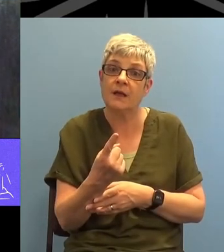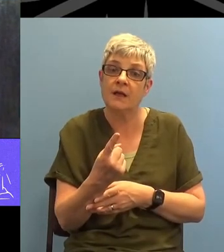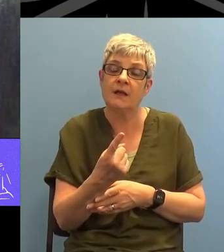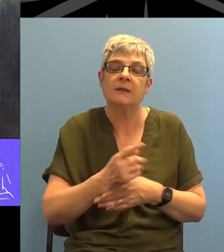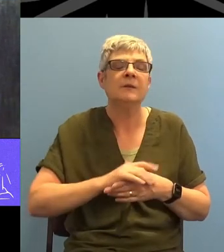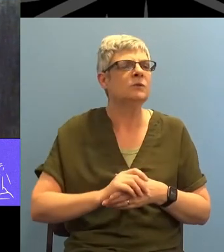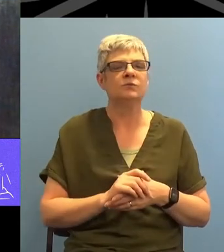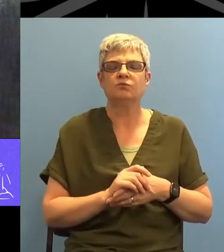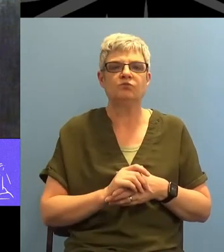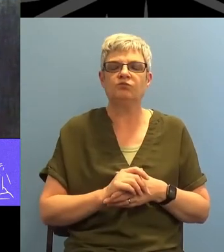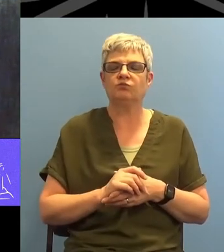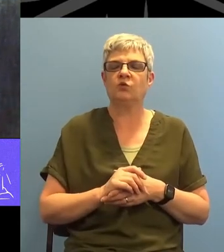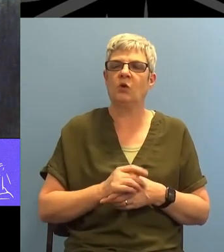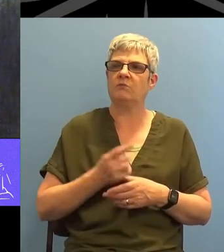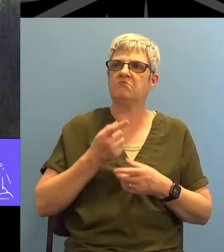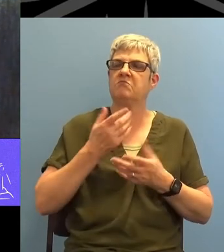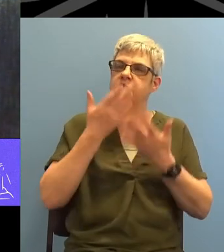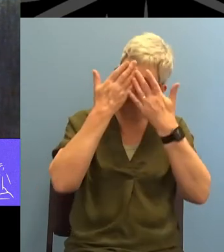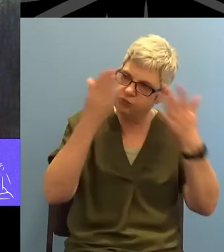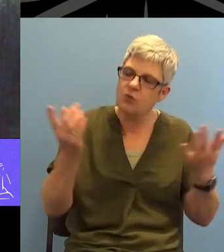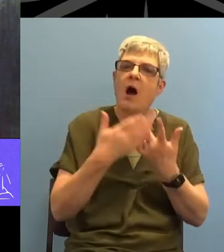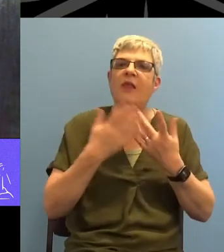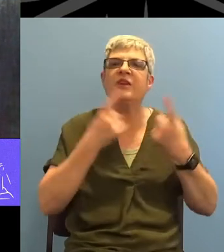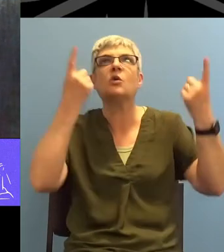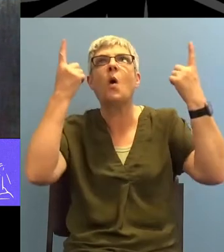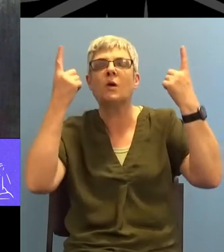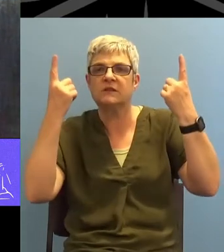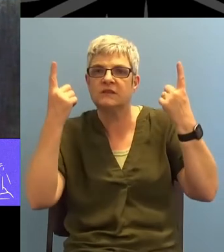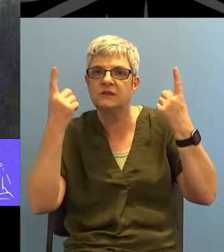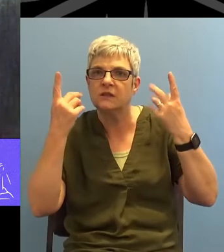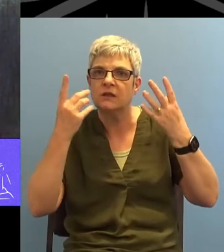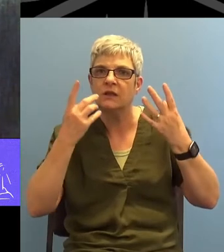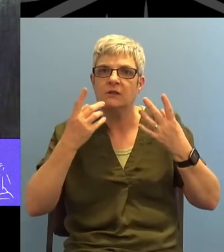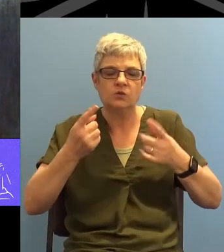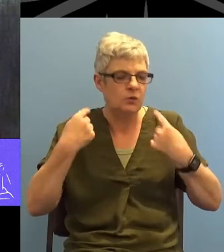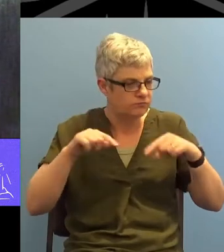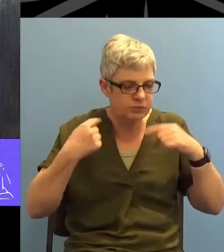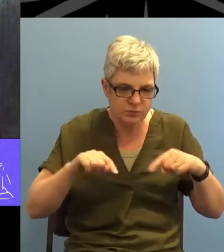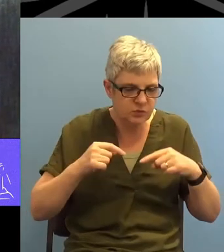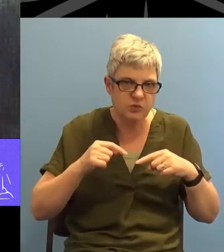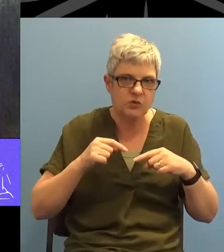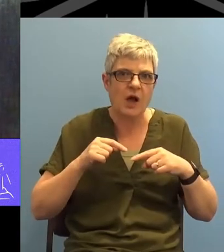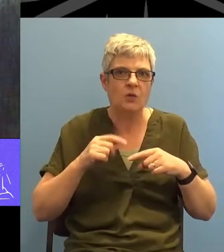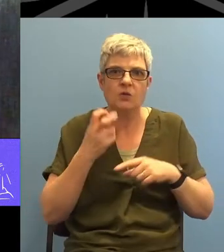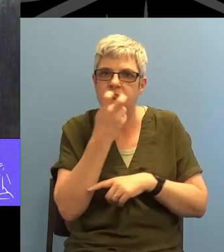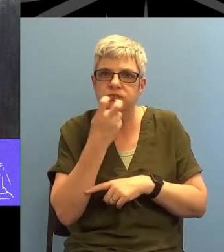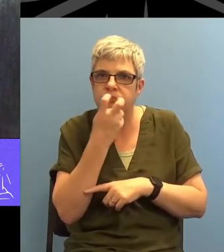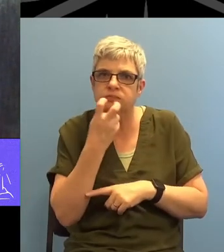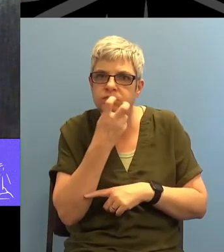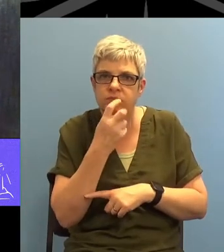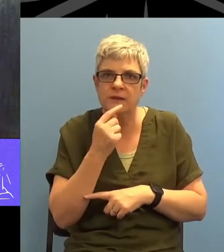not invoke the names of other gods. Do not let them be heard on your lips.